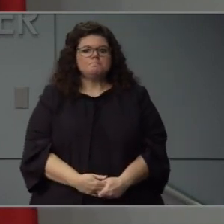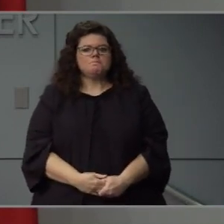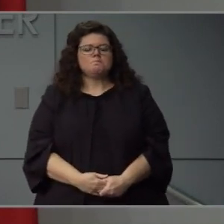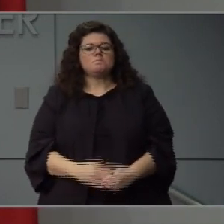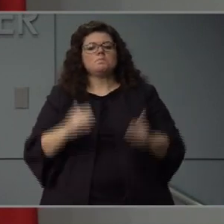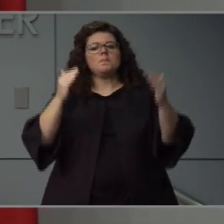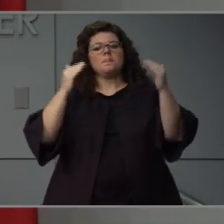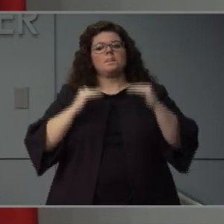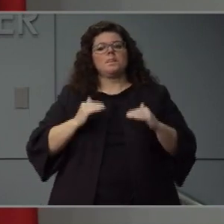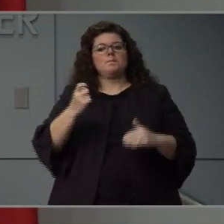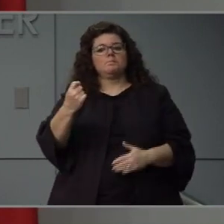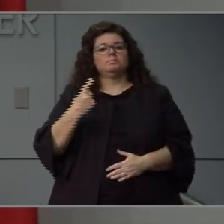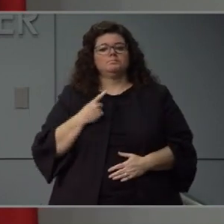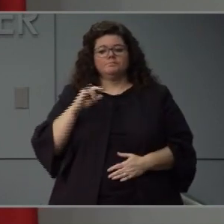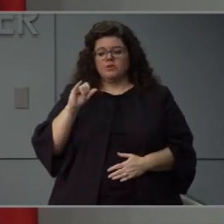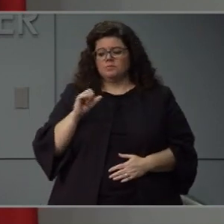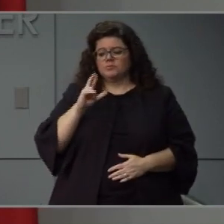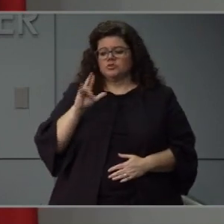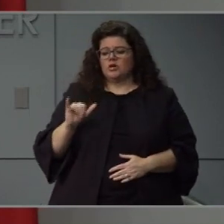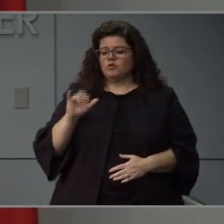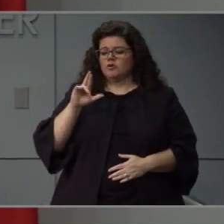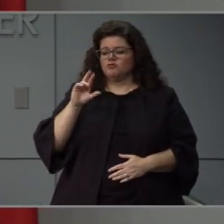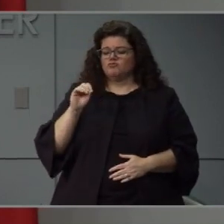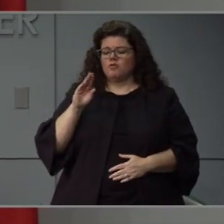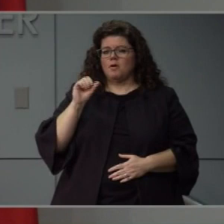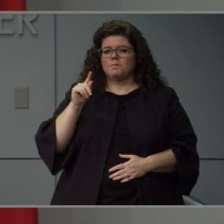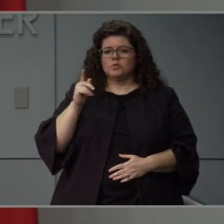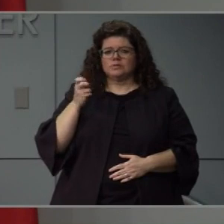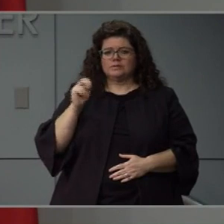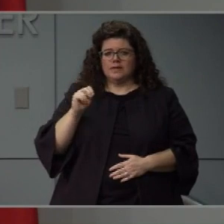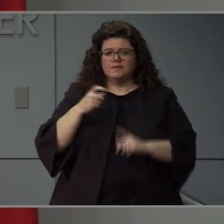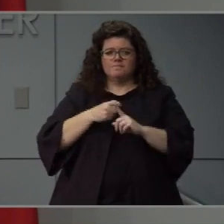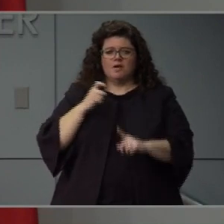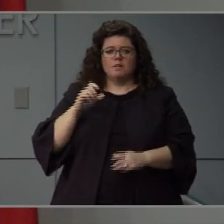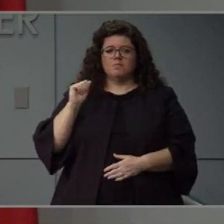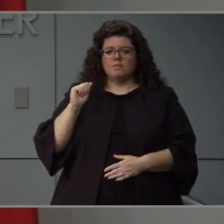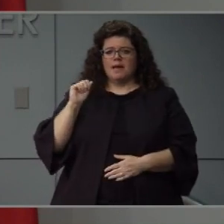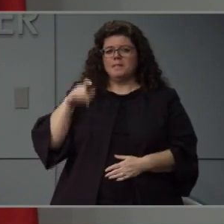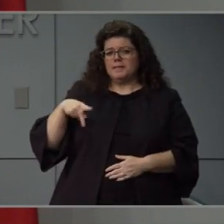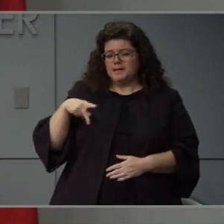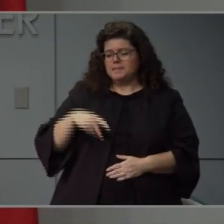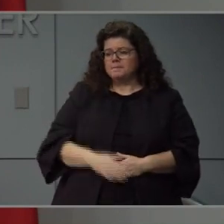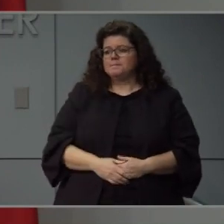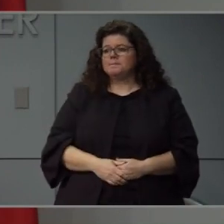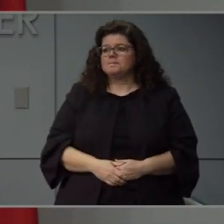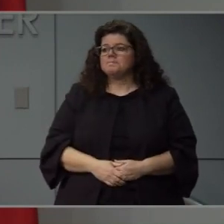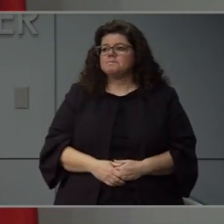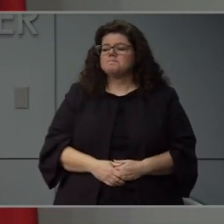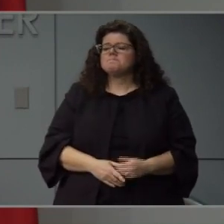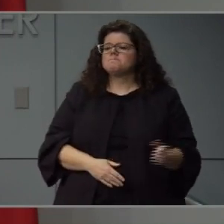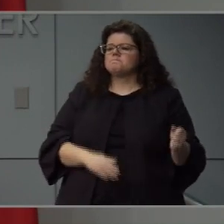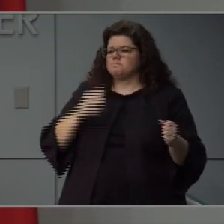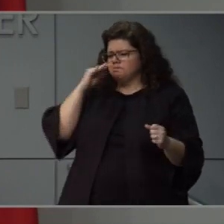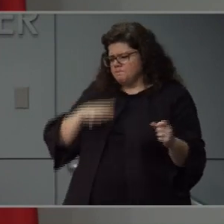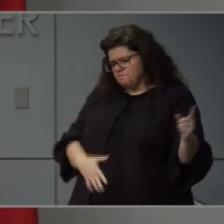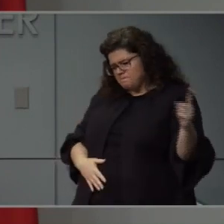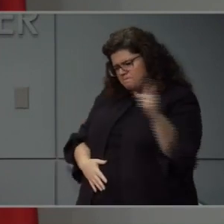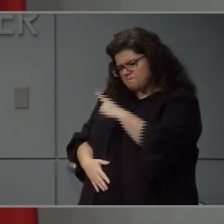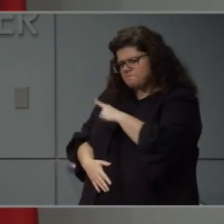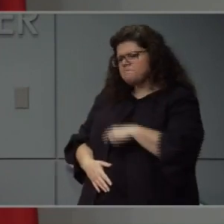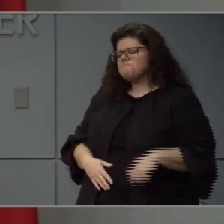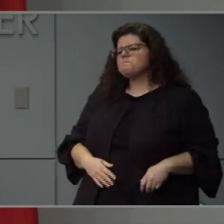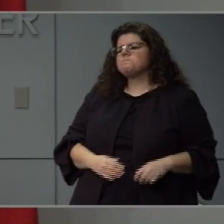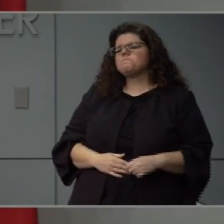Next question is from Gary Robertson, Associated Press. Hi, it's Gary Robertson with AP. I had a question